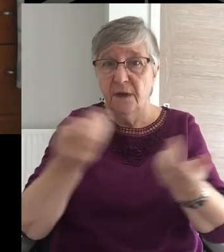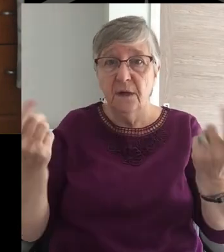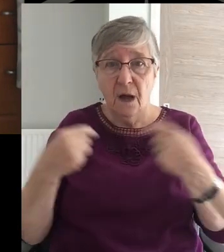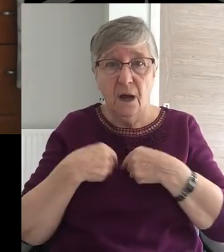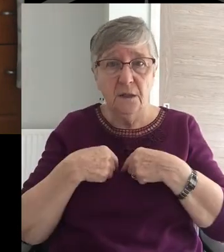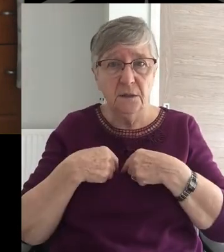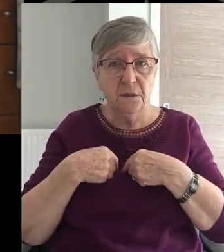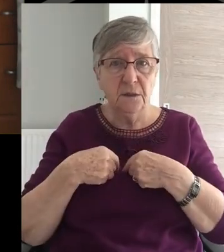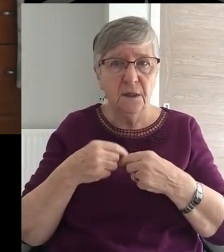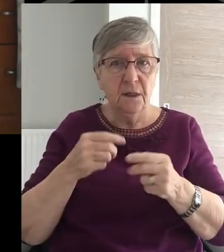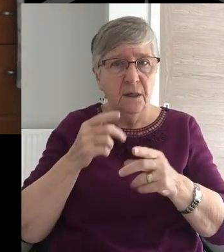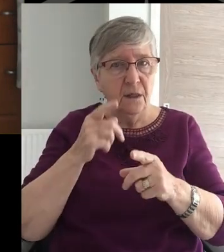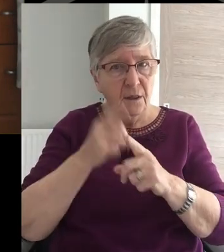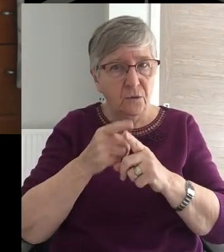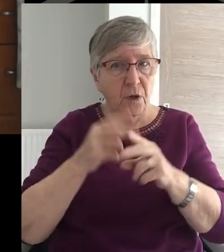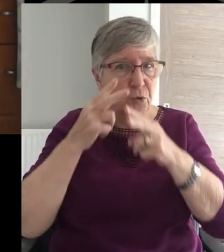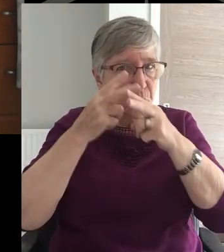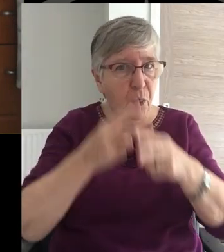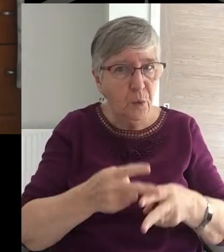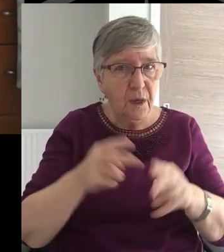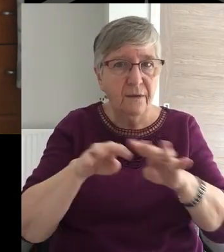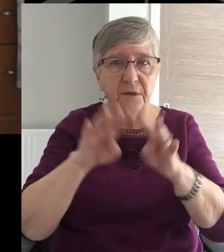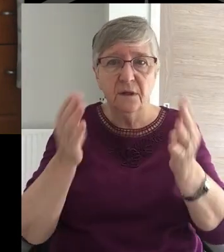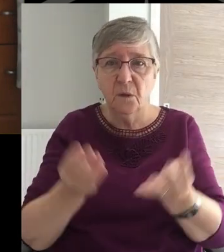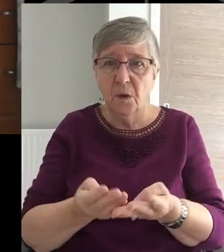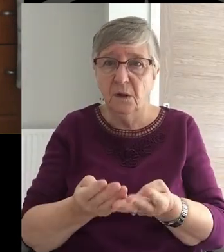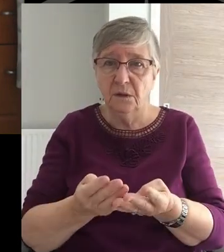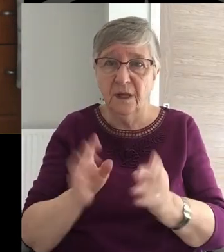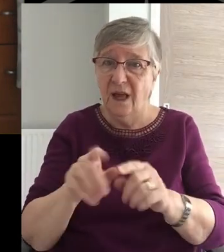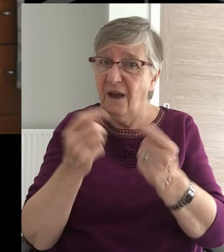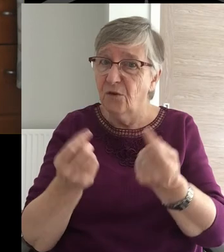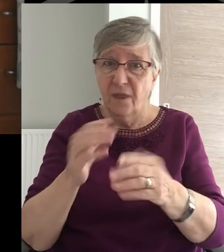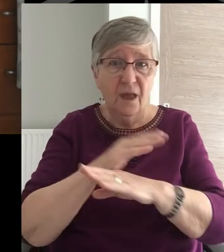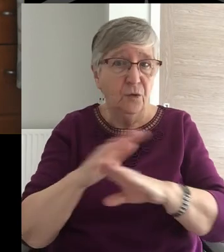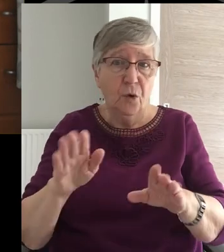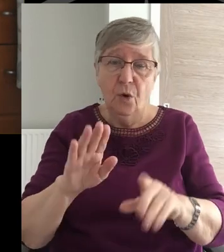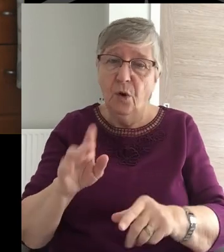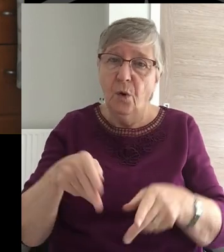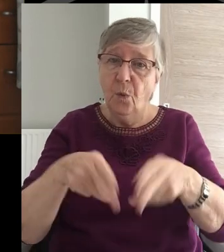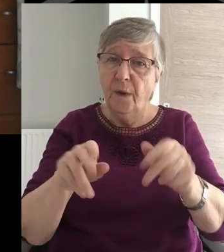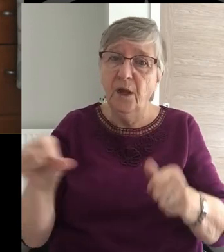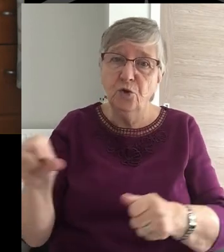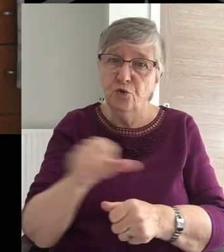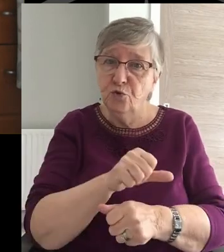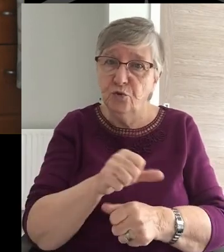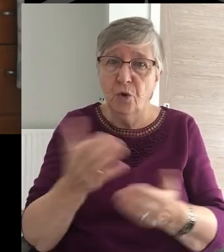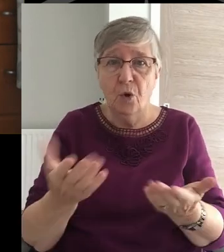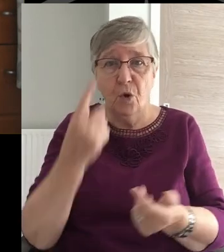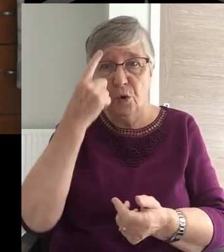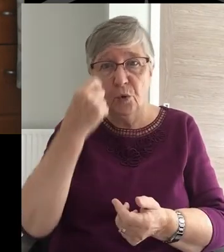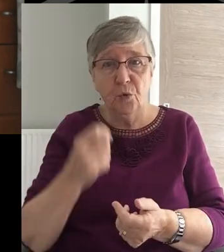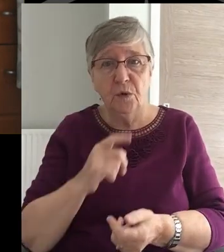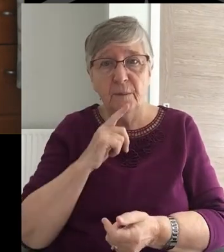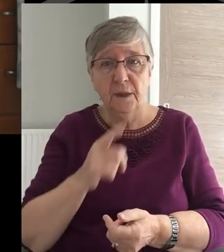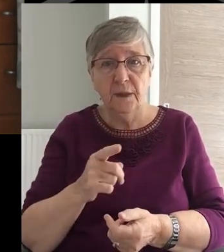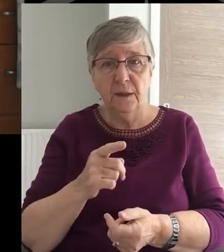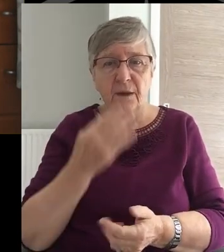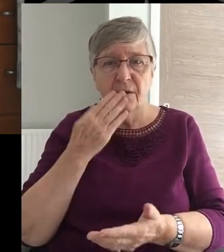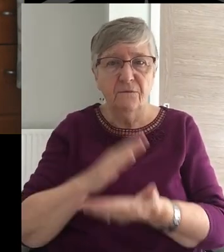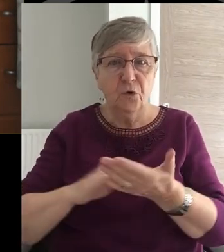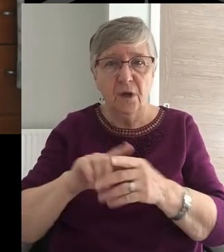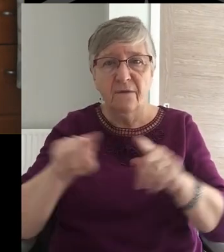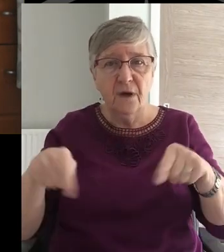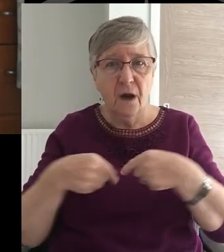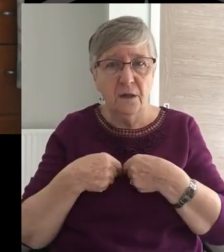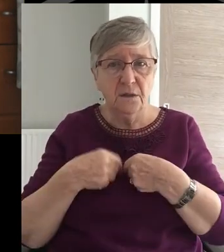it. But all is not how it should be or how it could be. So we ask forgiveness, Father, for the times we have ignored